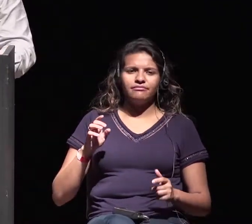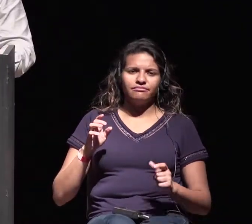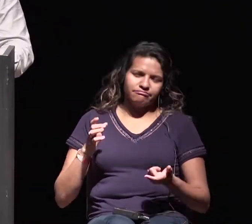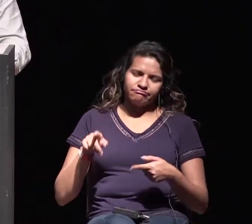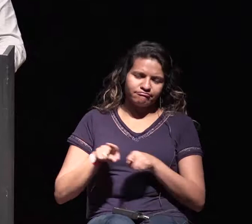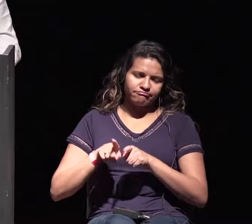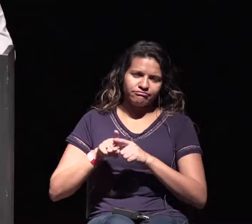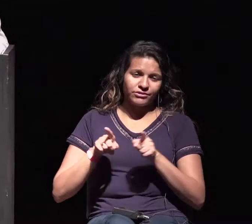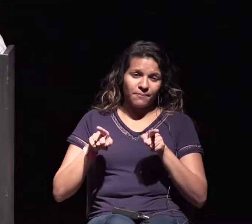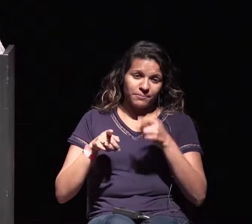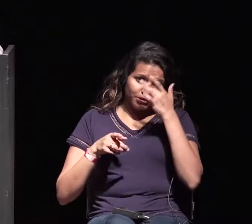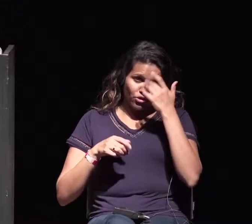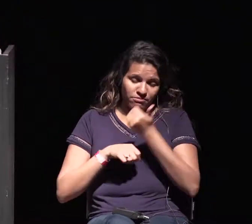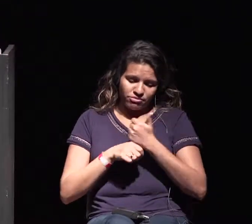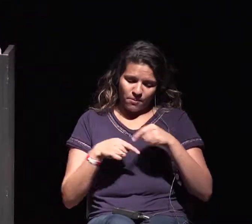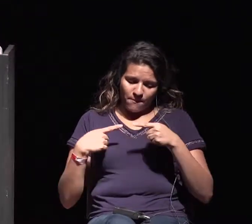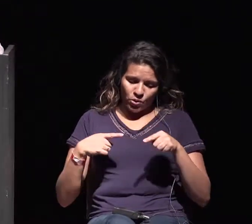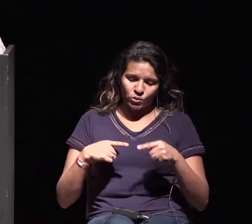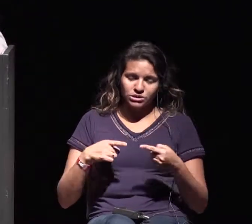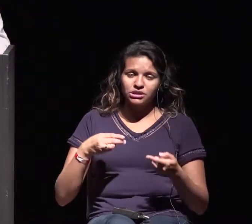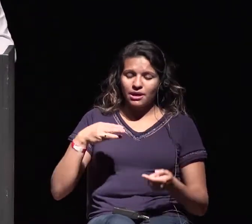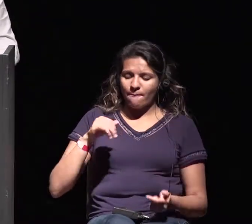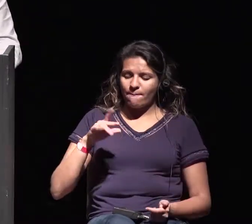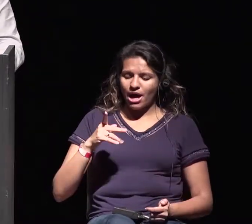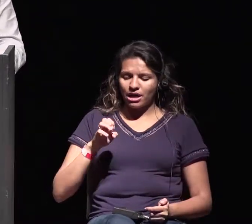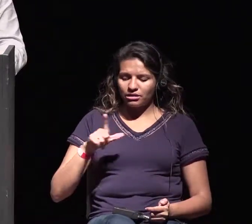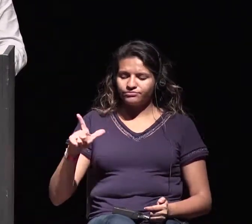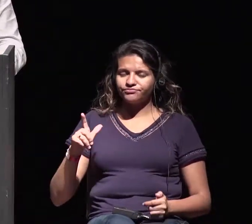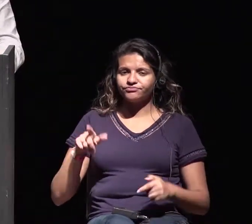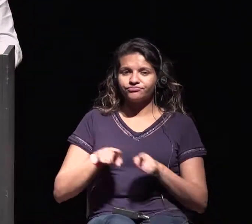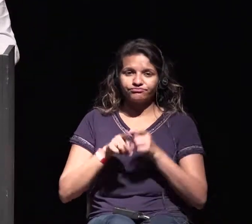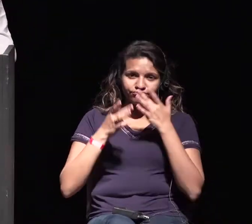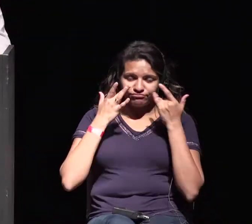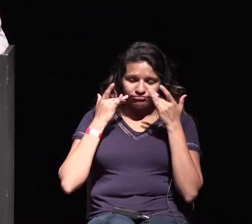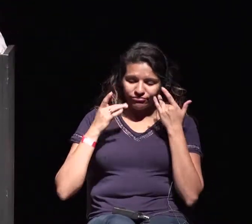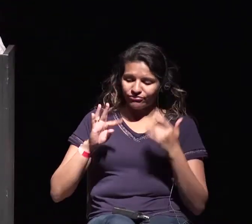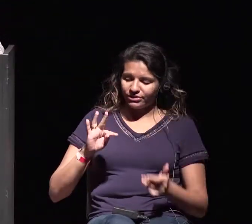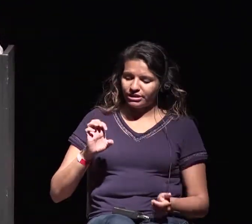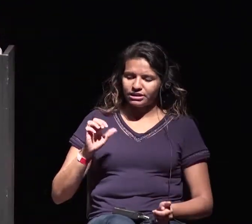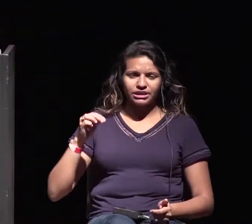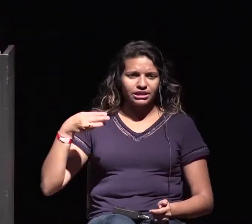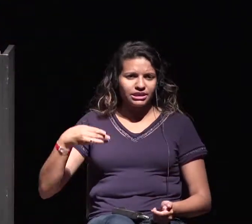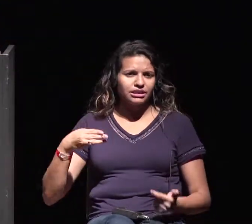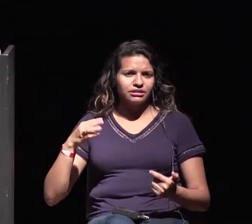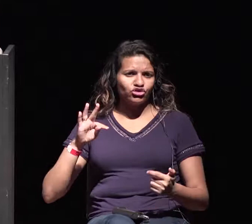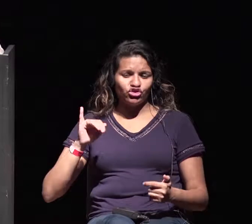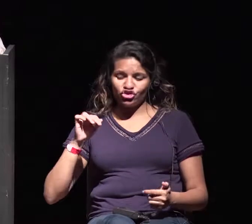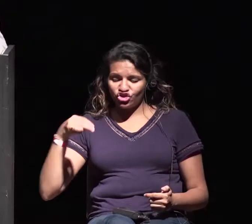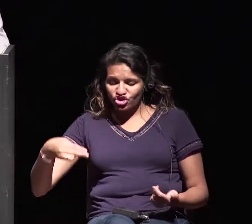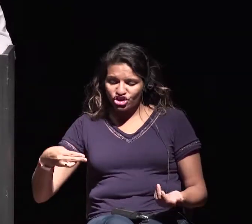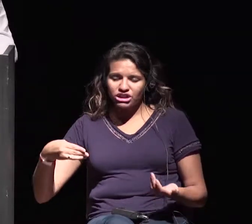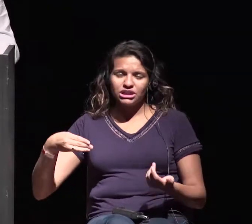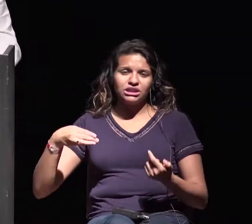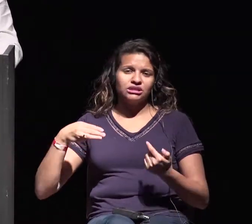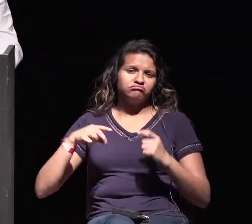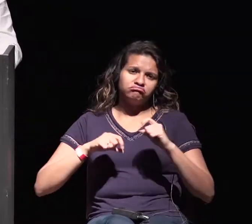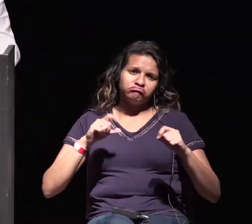Tim Etchells, or again visual artists, including Roman Ondak, Karl Onquist, Fia Backstrom, and Michael